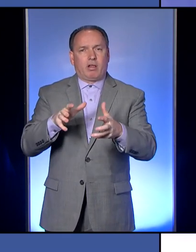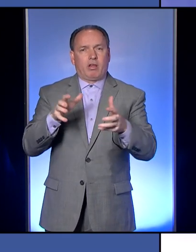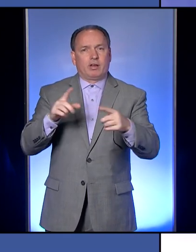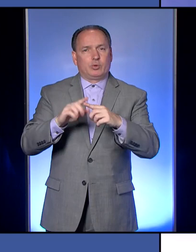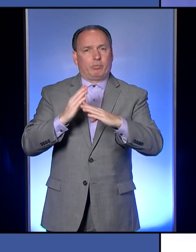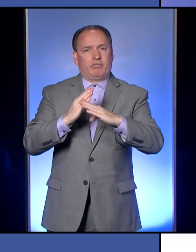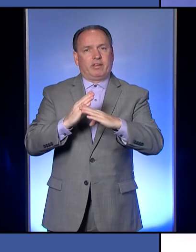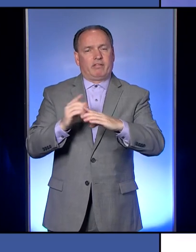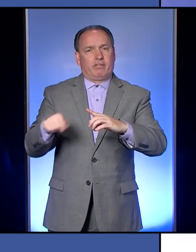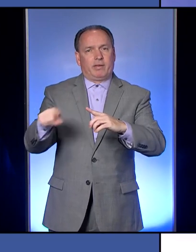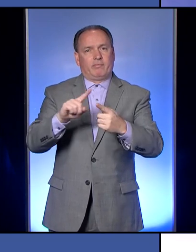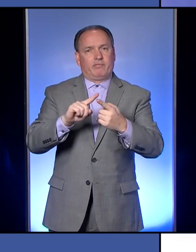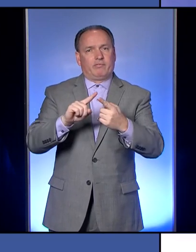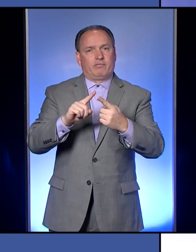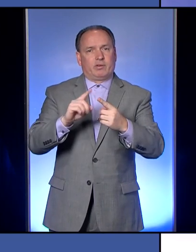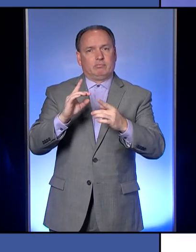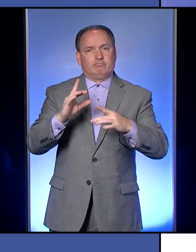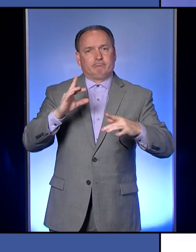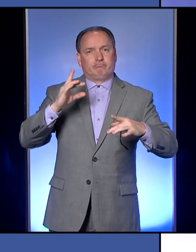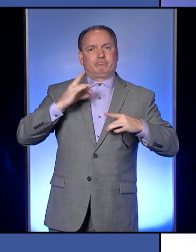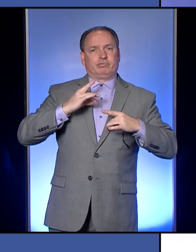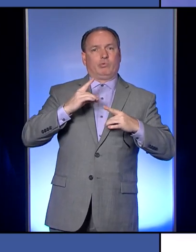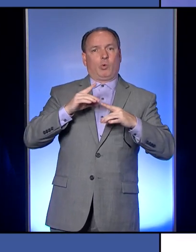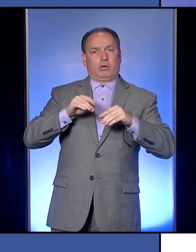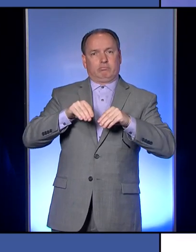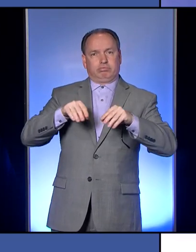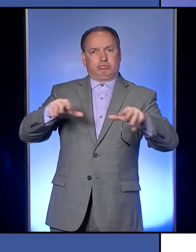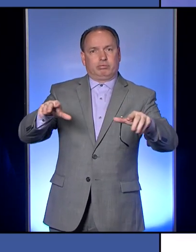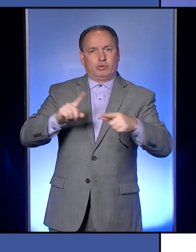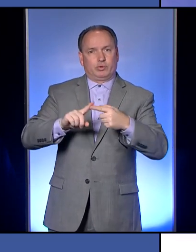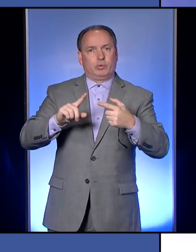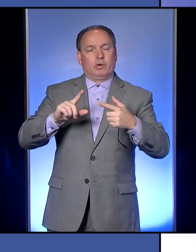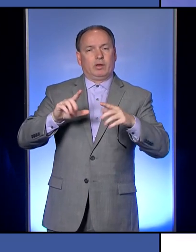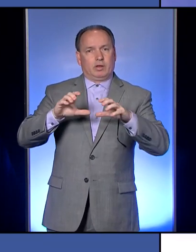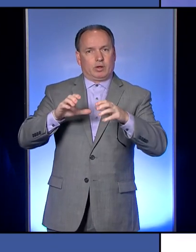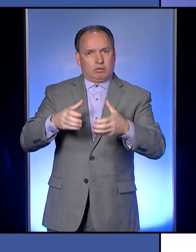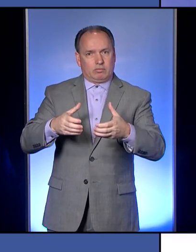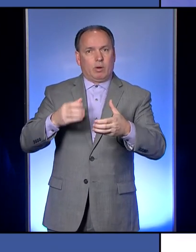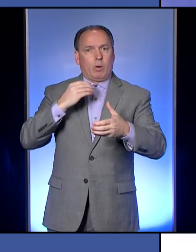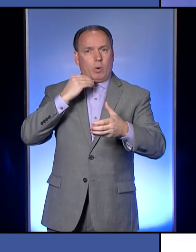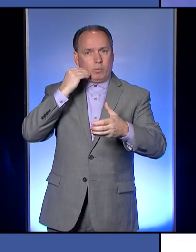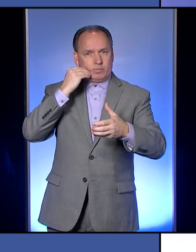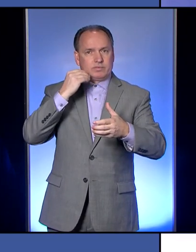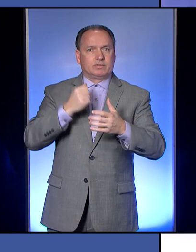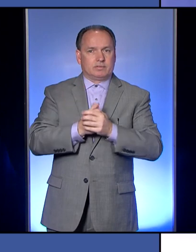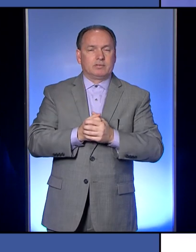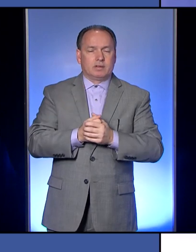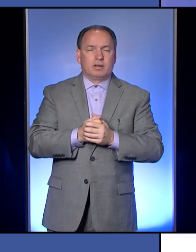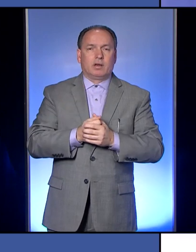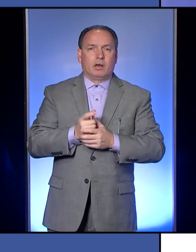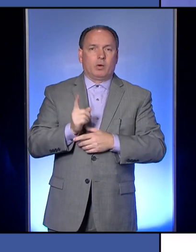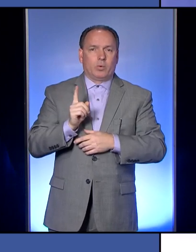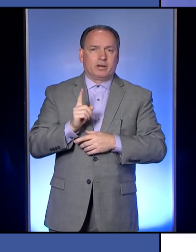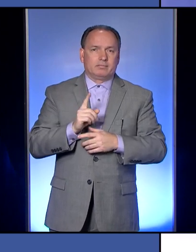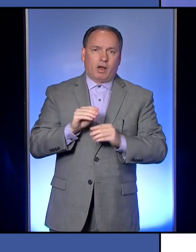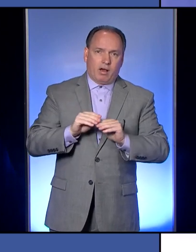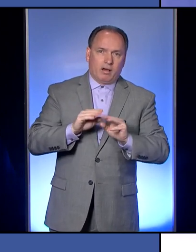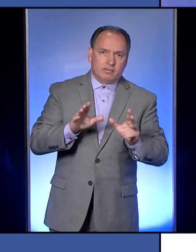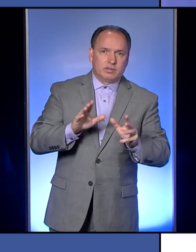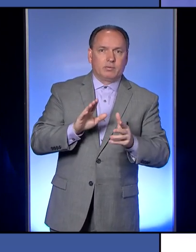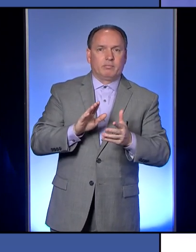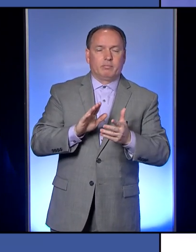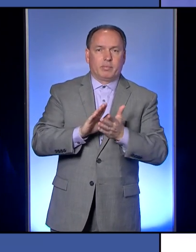prevent them from bringing anything into those congregate care facilities where it would obviously